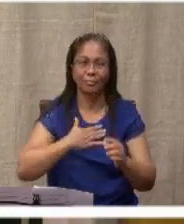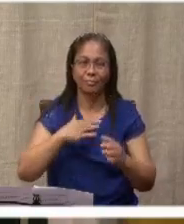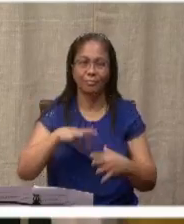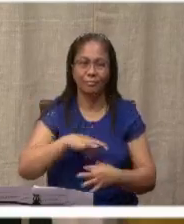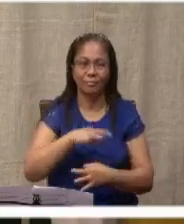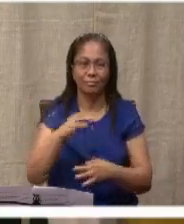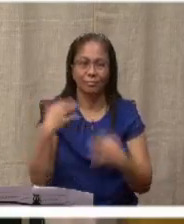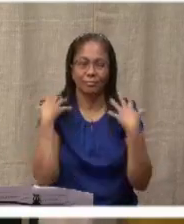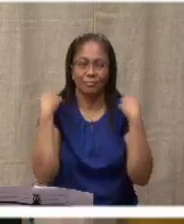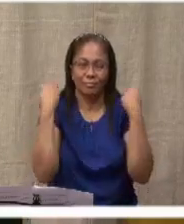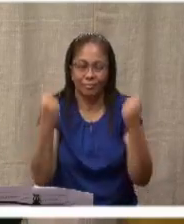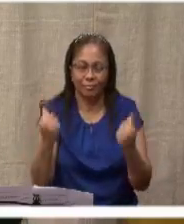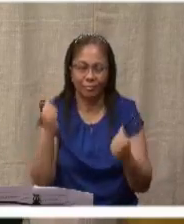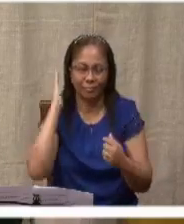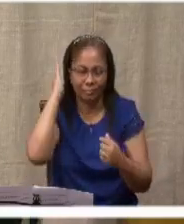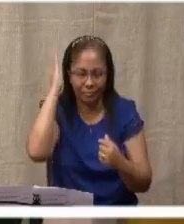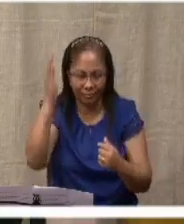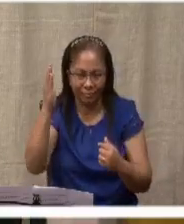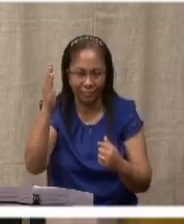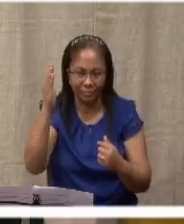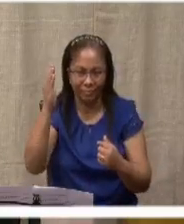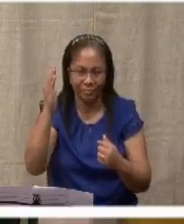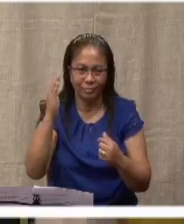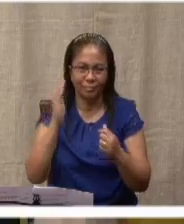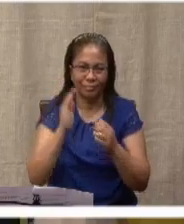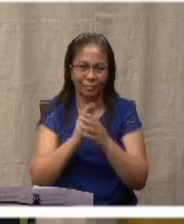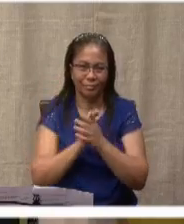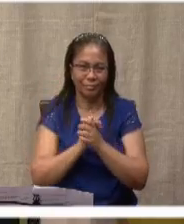and my sword shall be